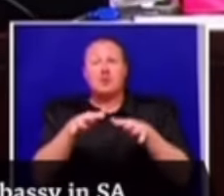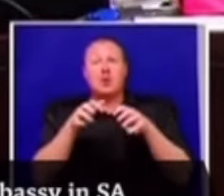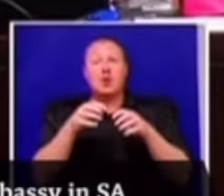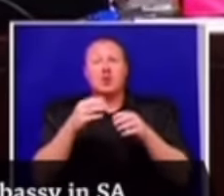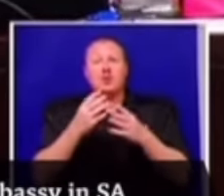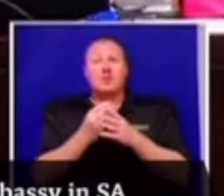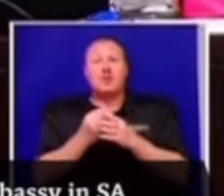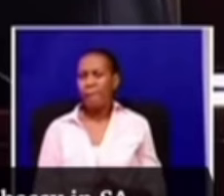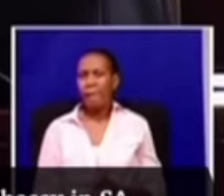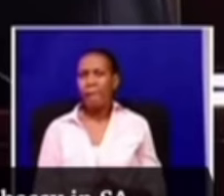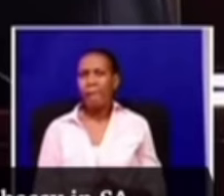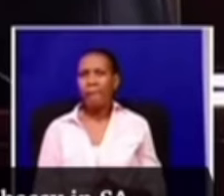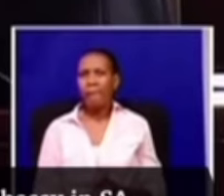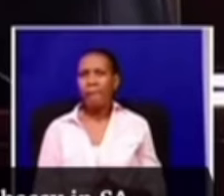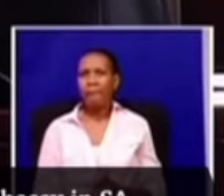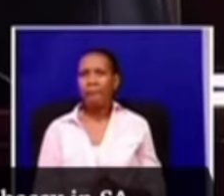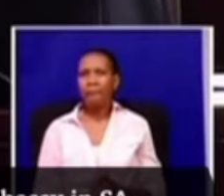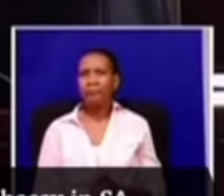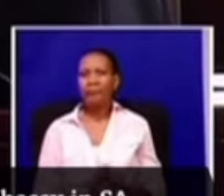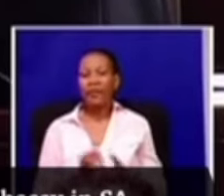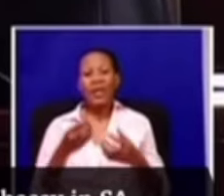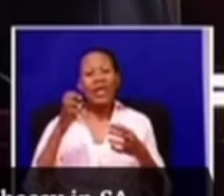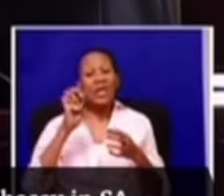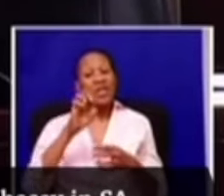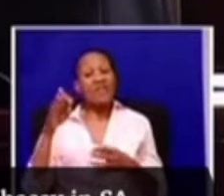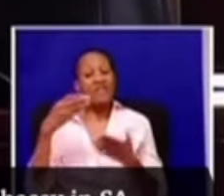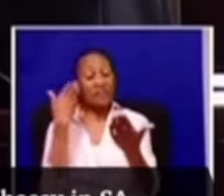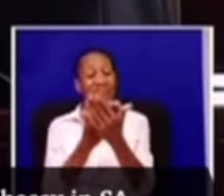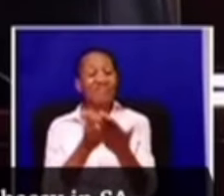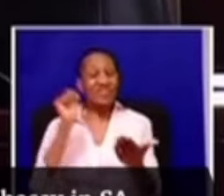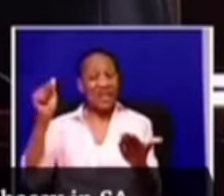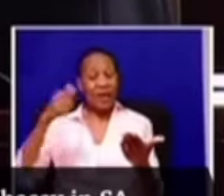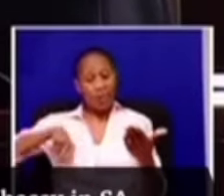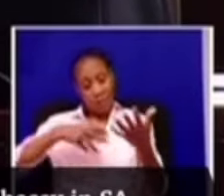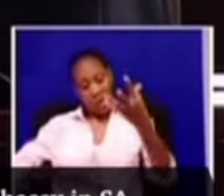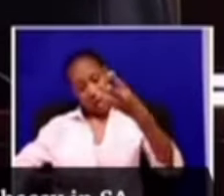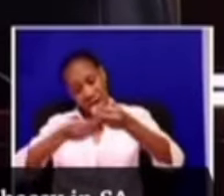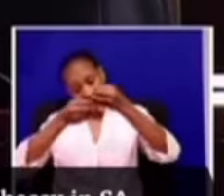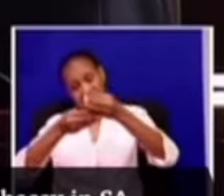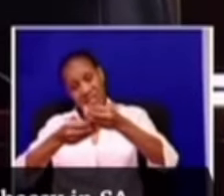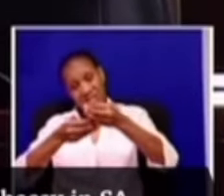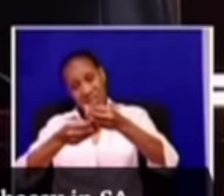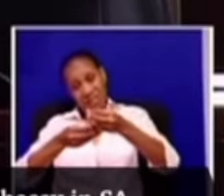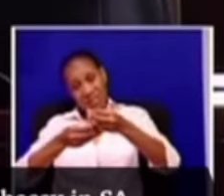likes our amendment to the eff motion calls